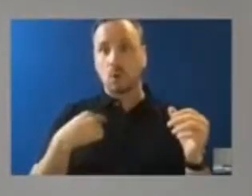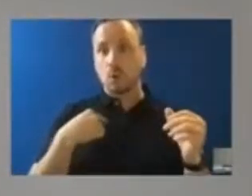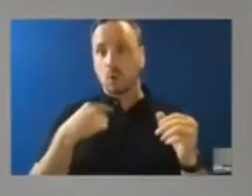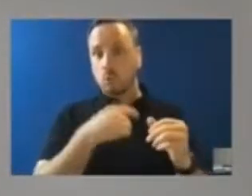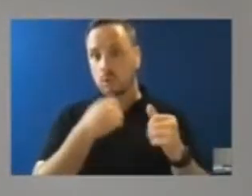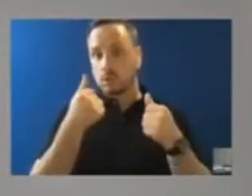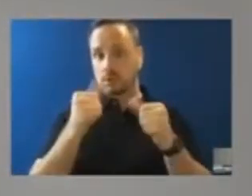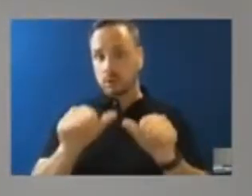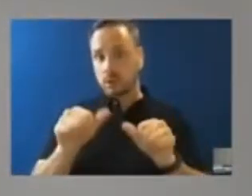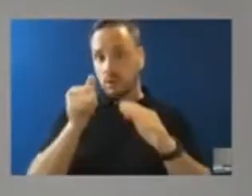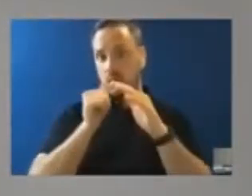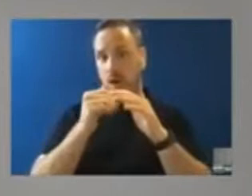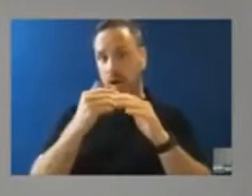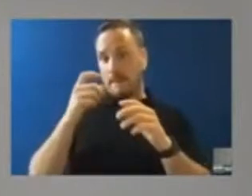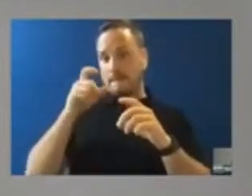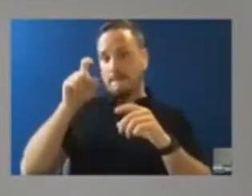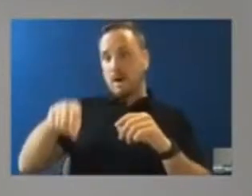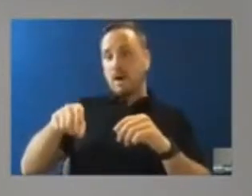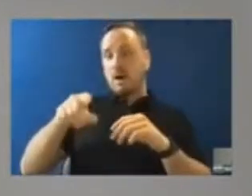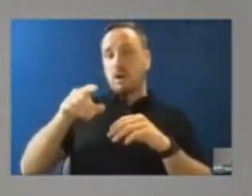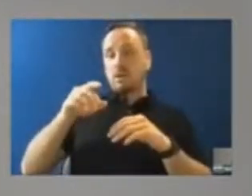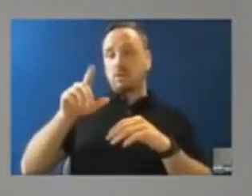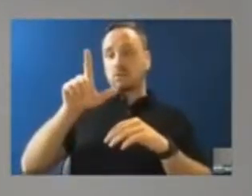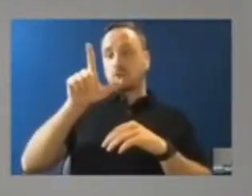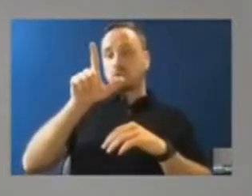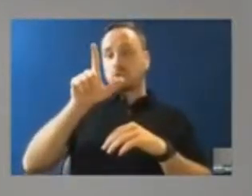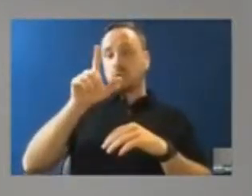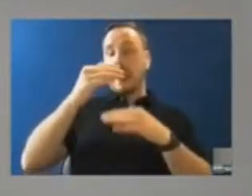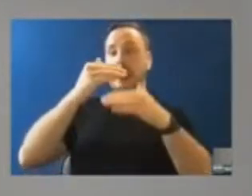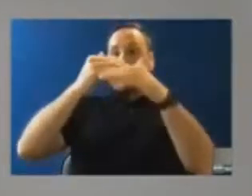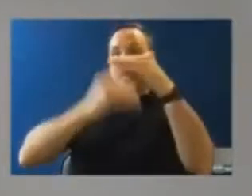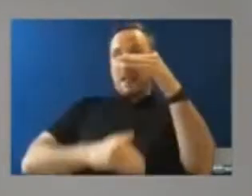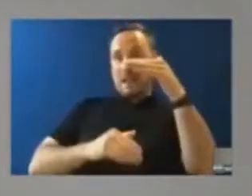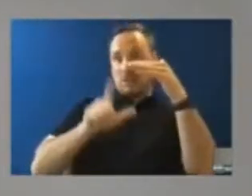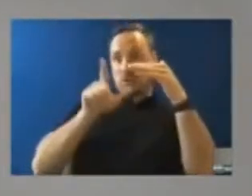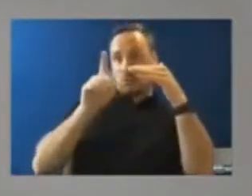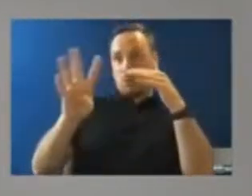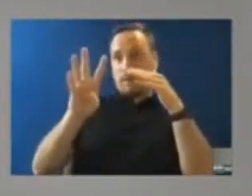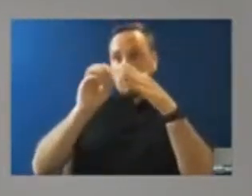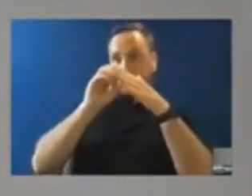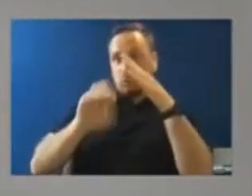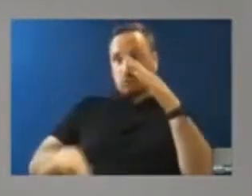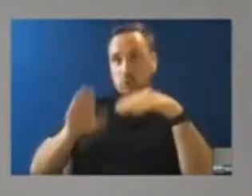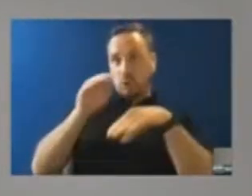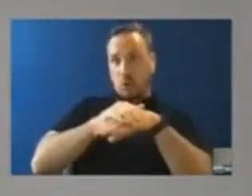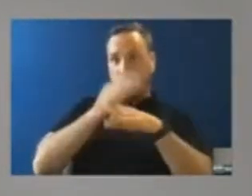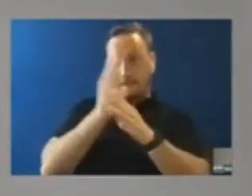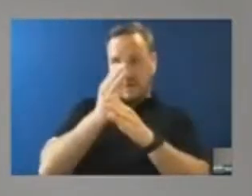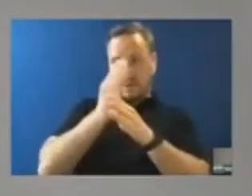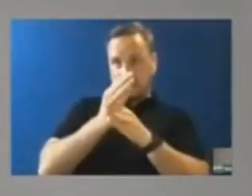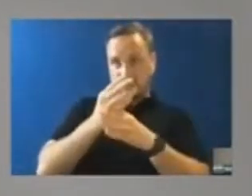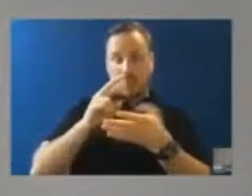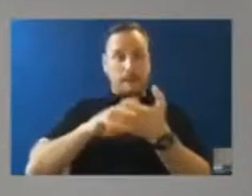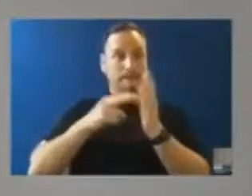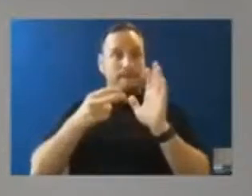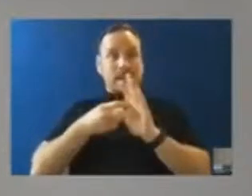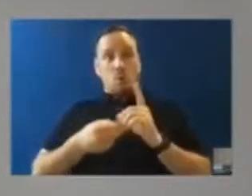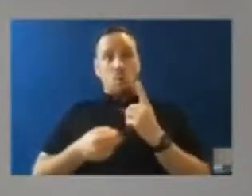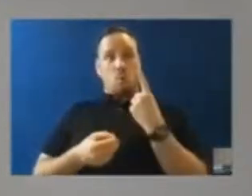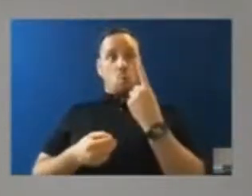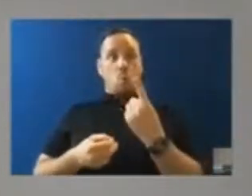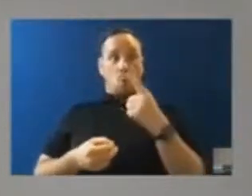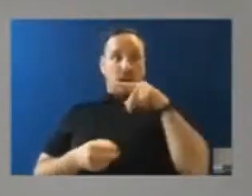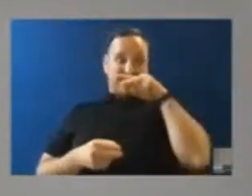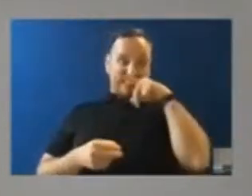bus restriction, which is 1 child per seat on the bus. That remains in place, and obviously